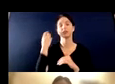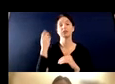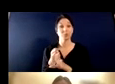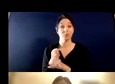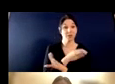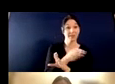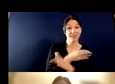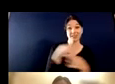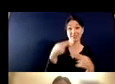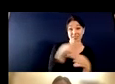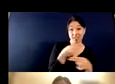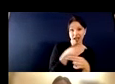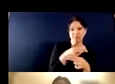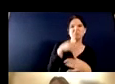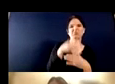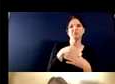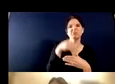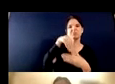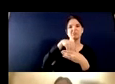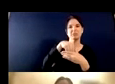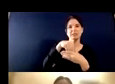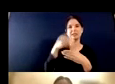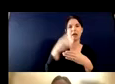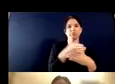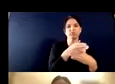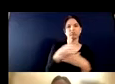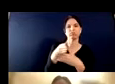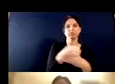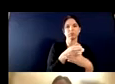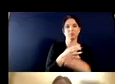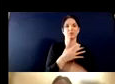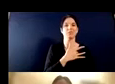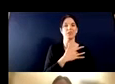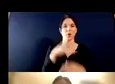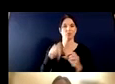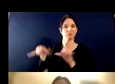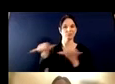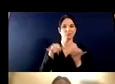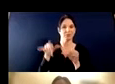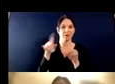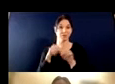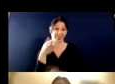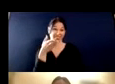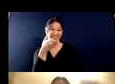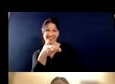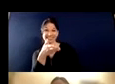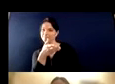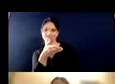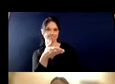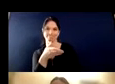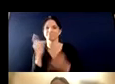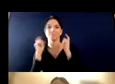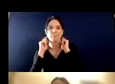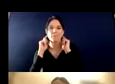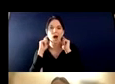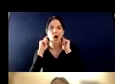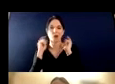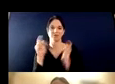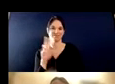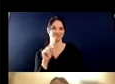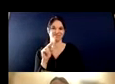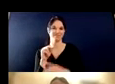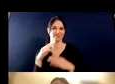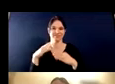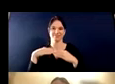were within the range of typical hearing, but here in this case, the bone conduction is outside of the range